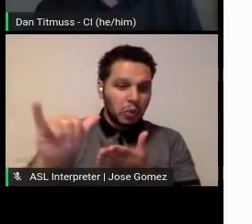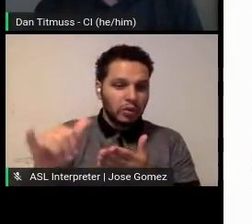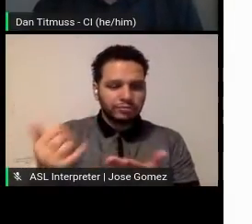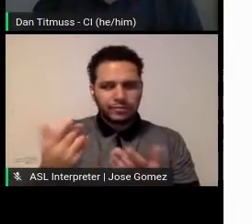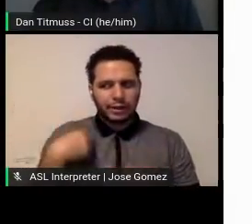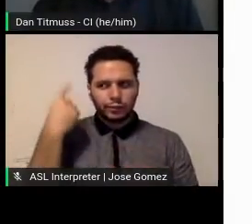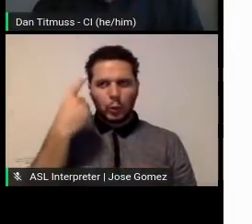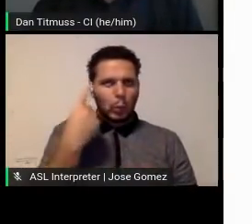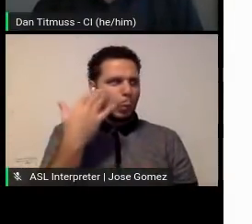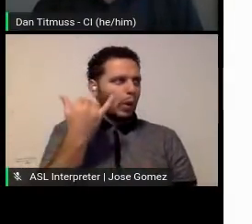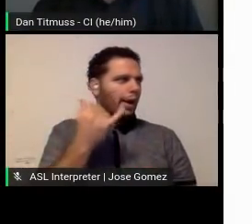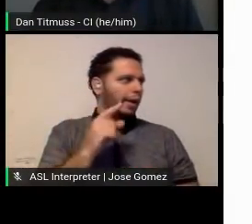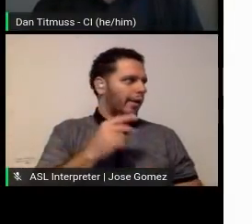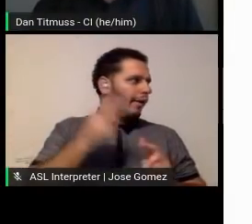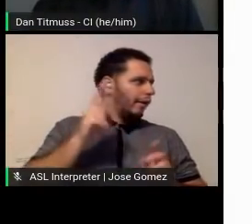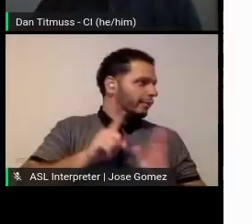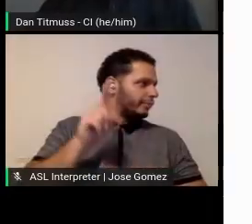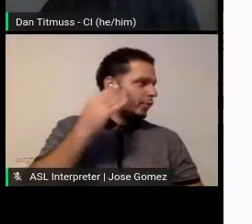been.